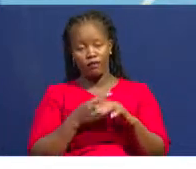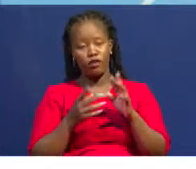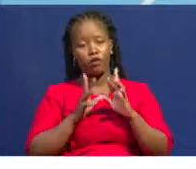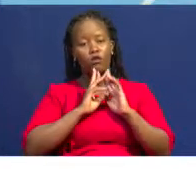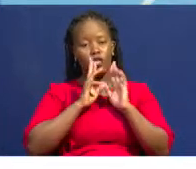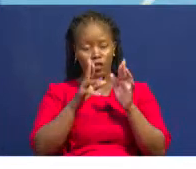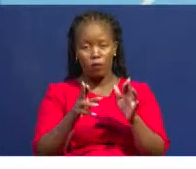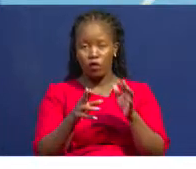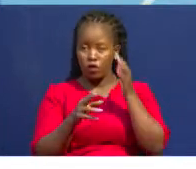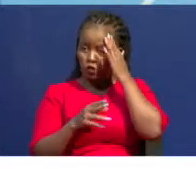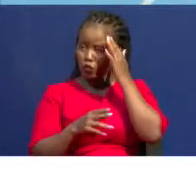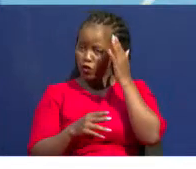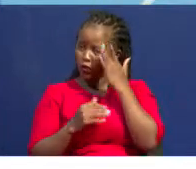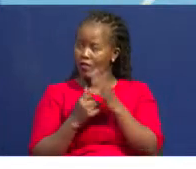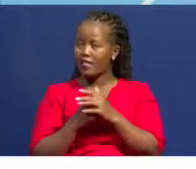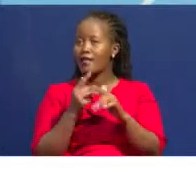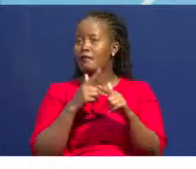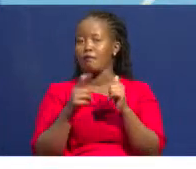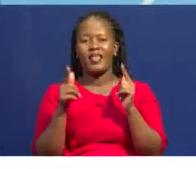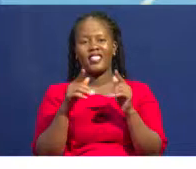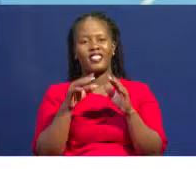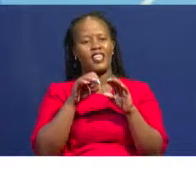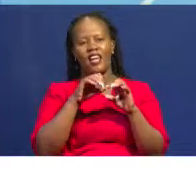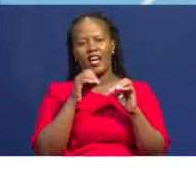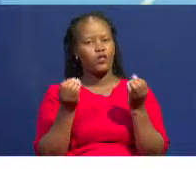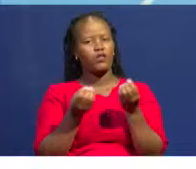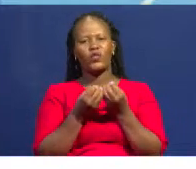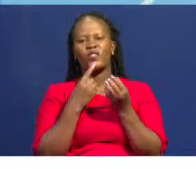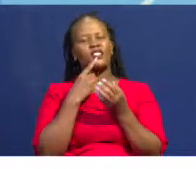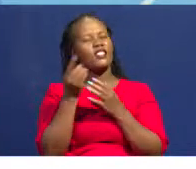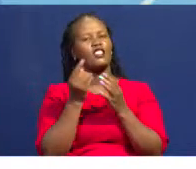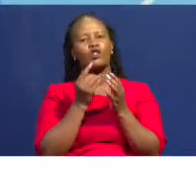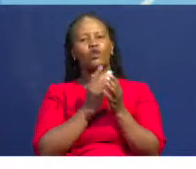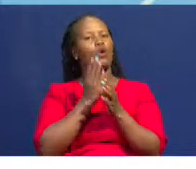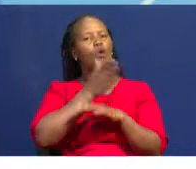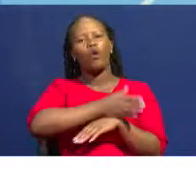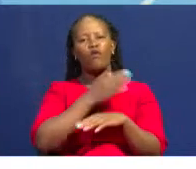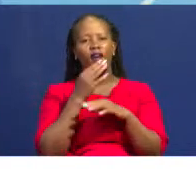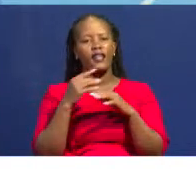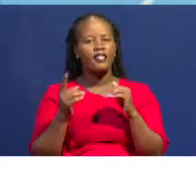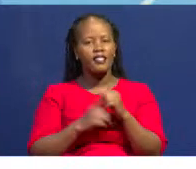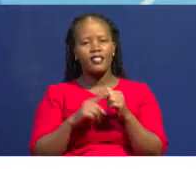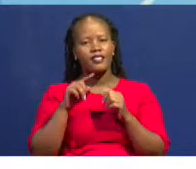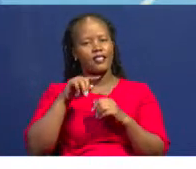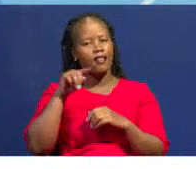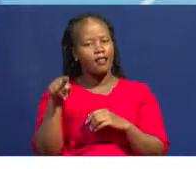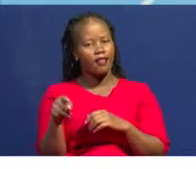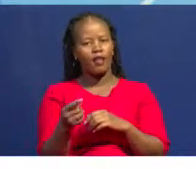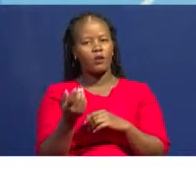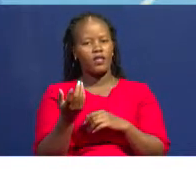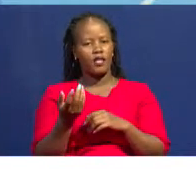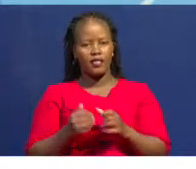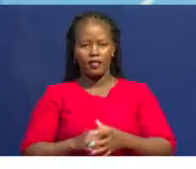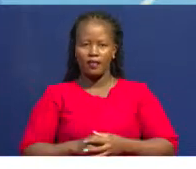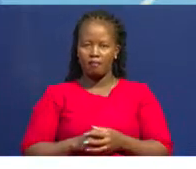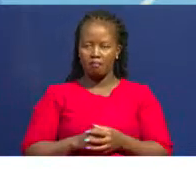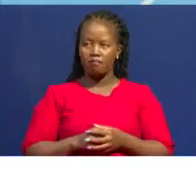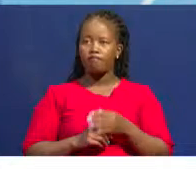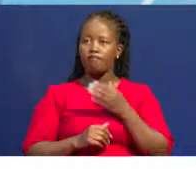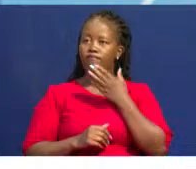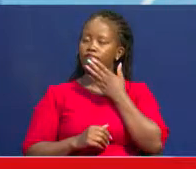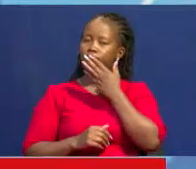see. The association is claiming that it's almost double that. It's more than double that. Thank you so much. You